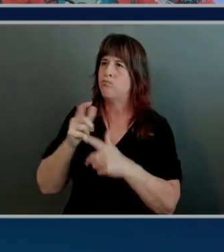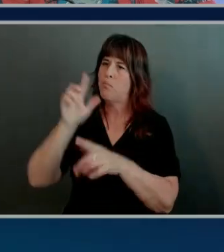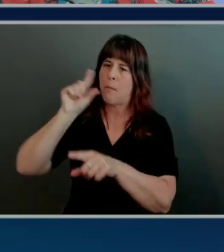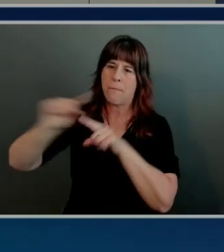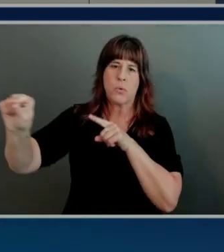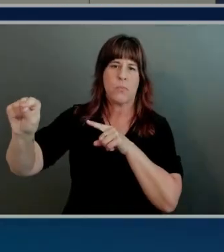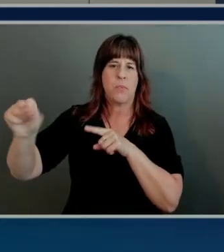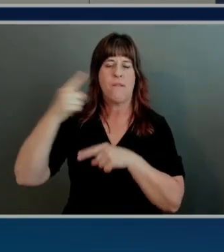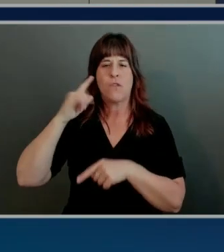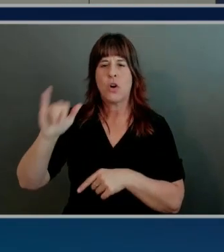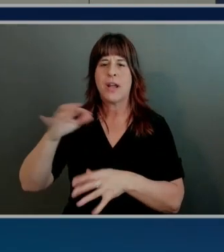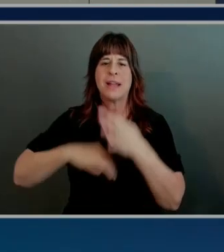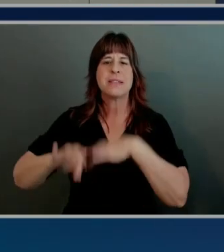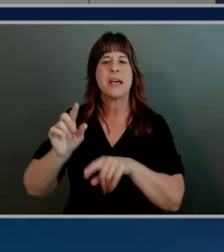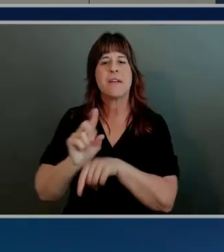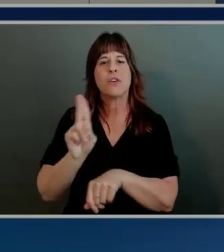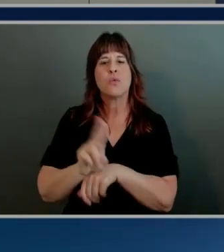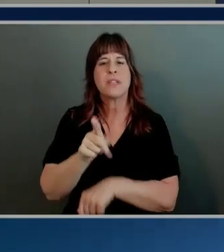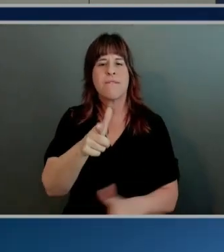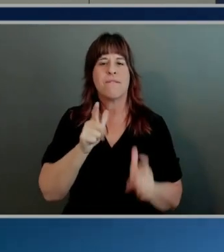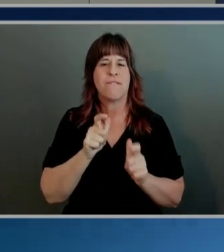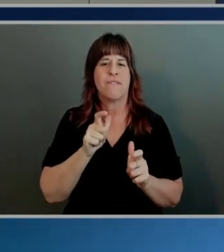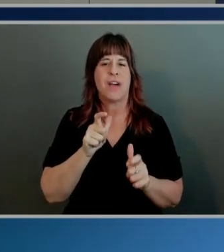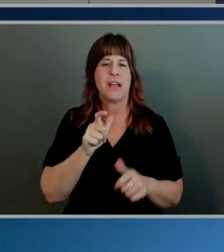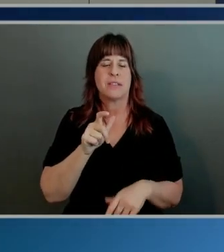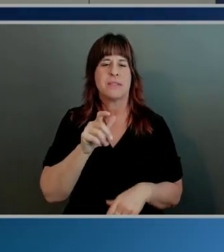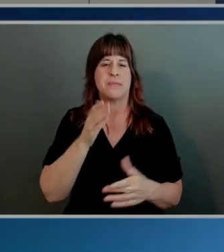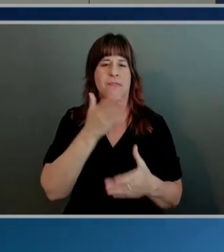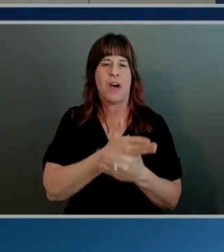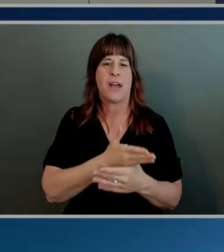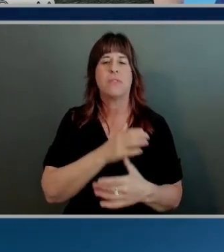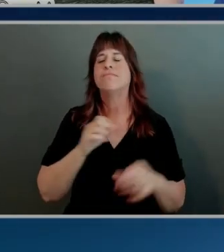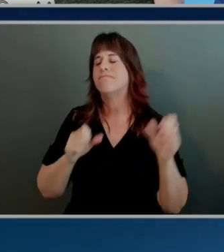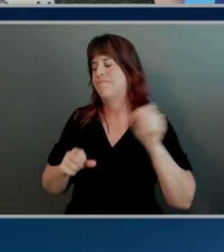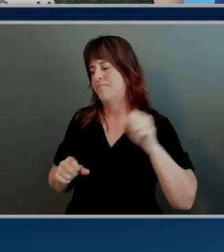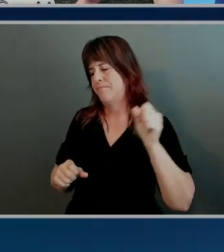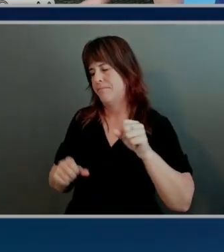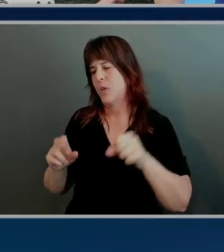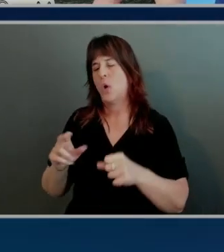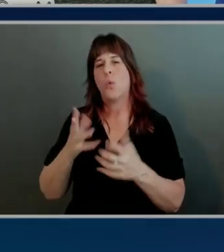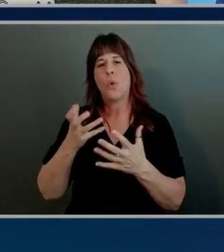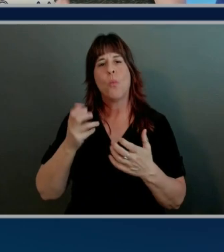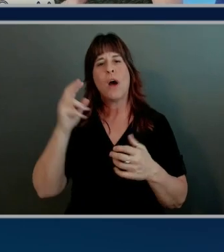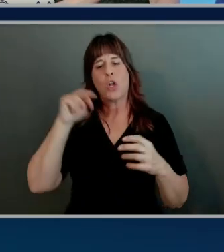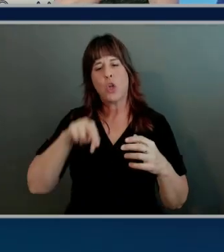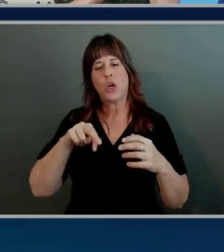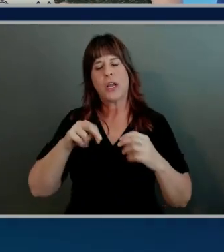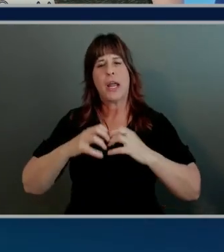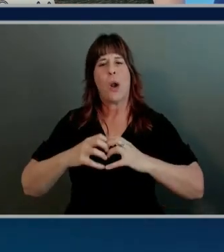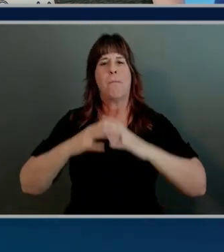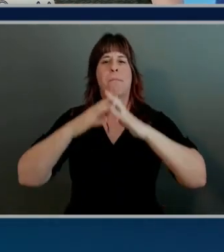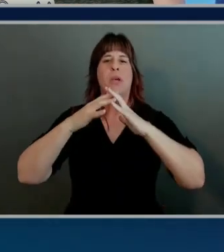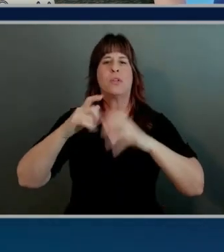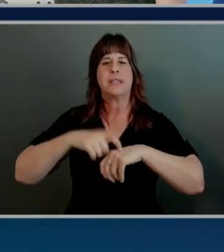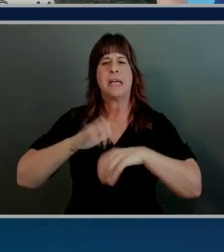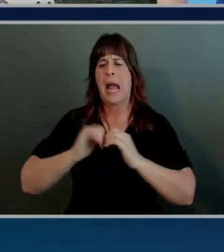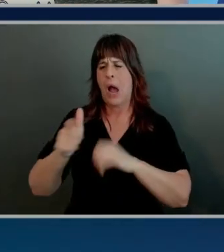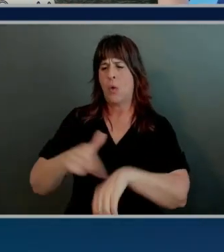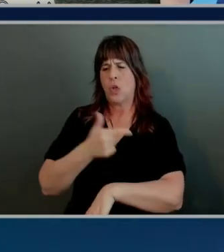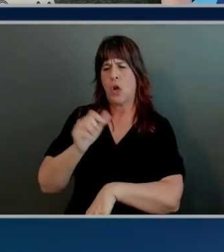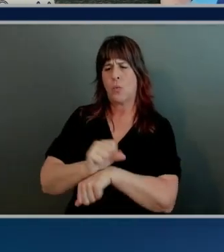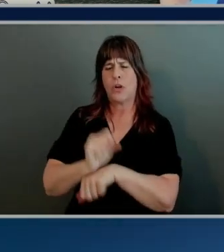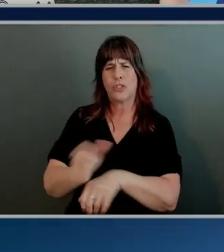file. Absolutely, absolutely, much faster. And then we also want to look at our total billable time, because this is about that. How long is our job actually going to